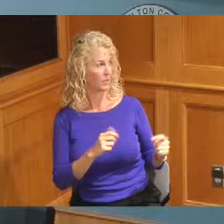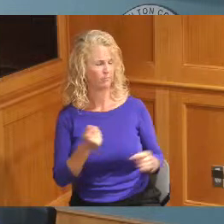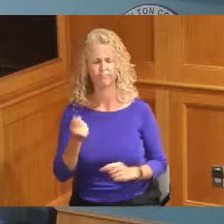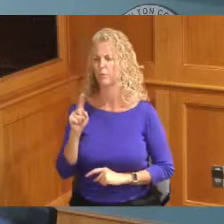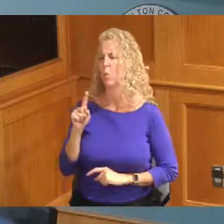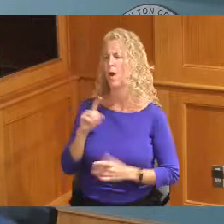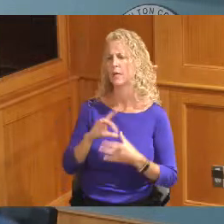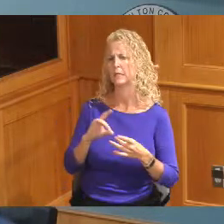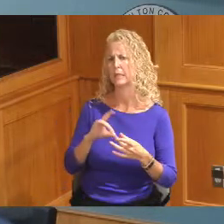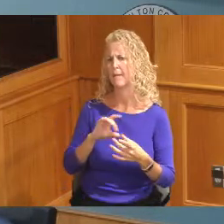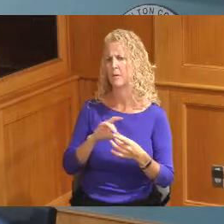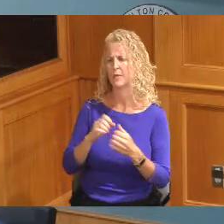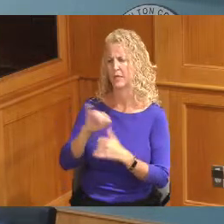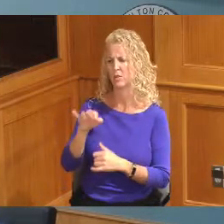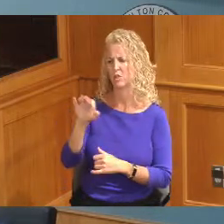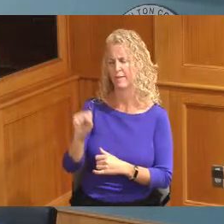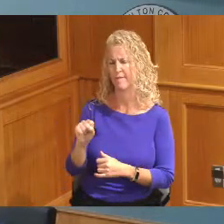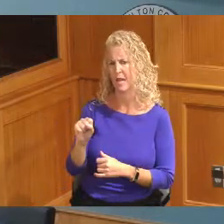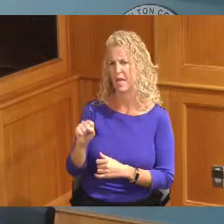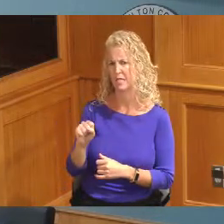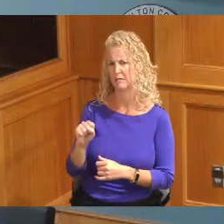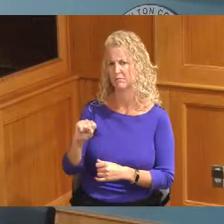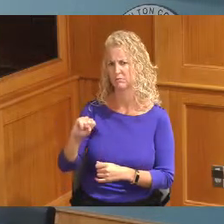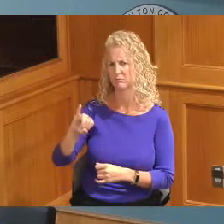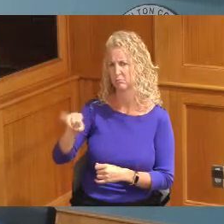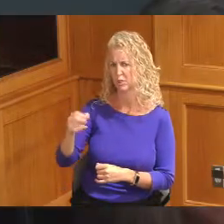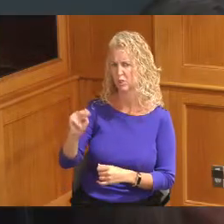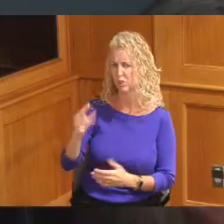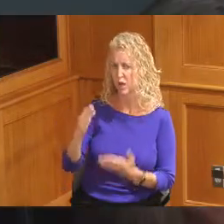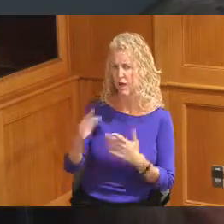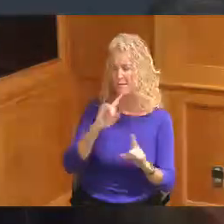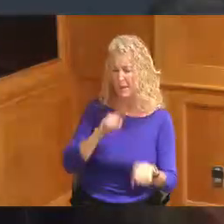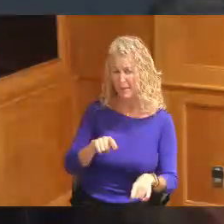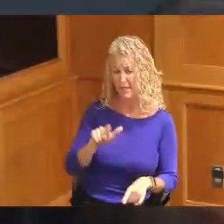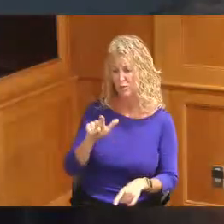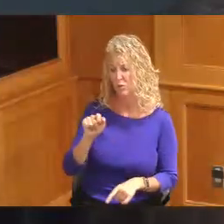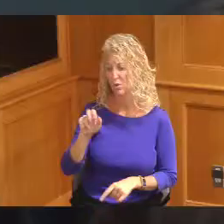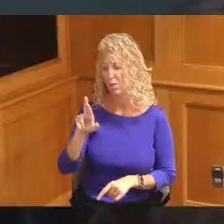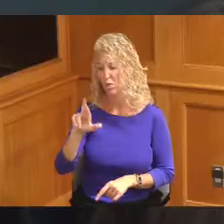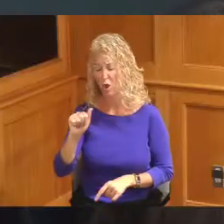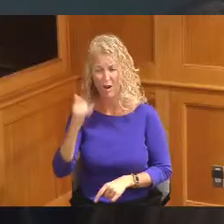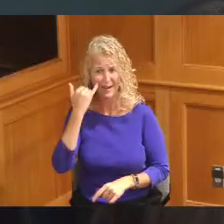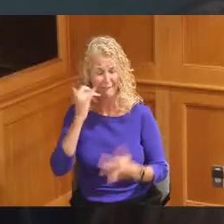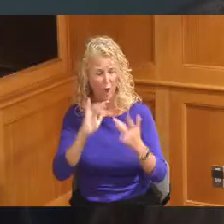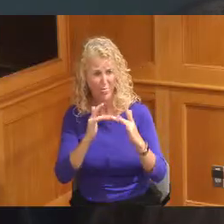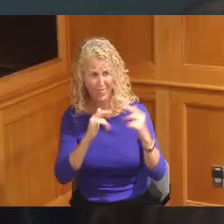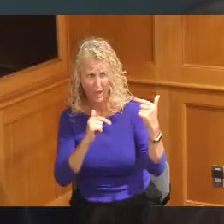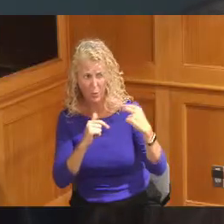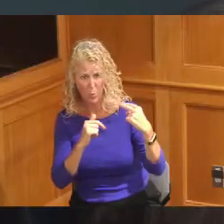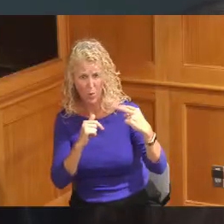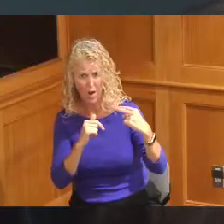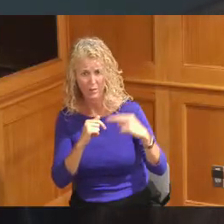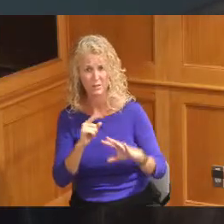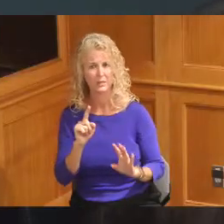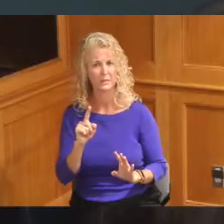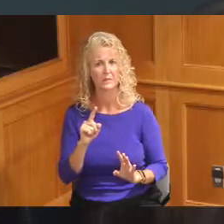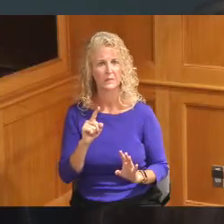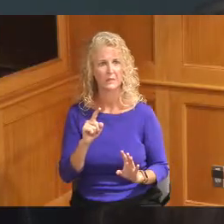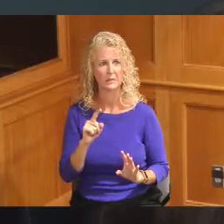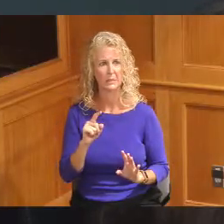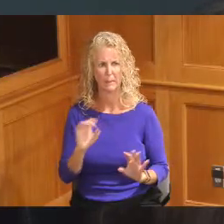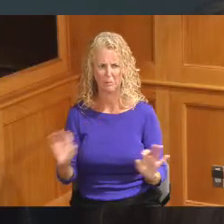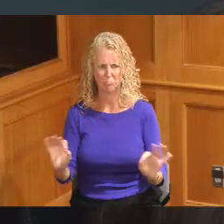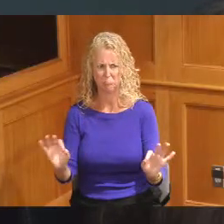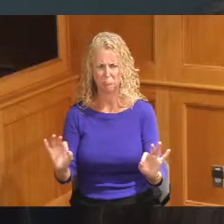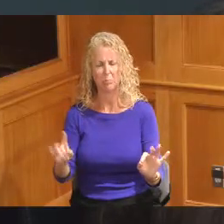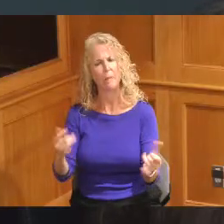comment on JFS. I don't know, John, if you can answer this, or Laura, if she's on the line, but no big deal.